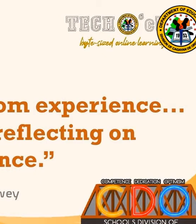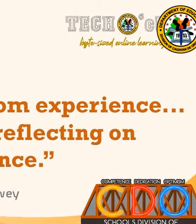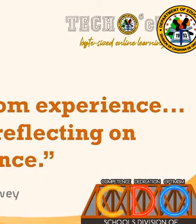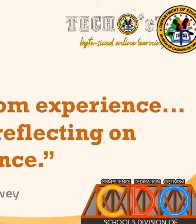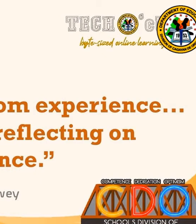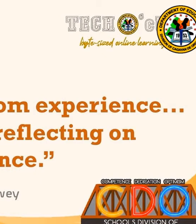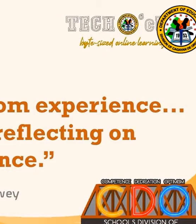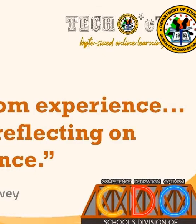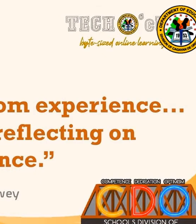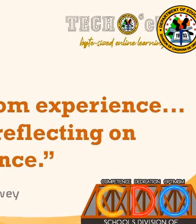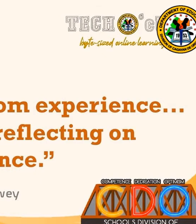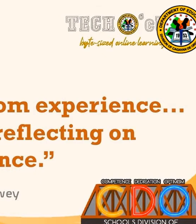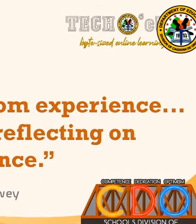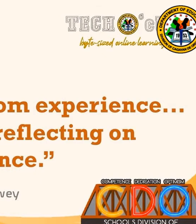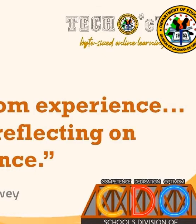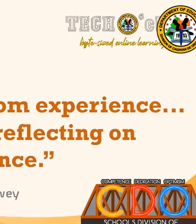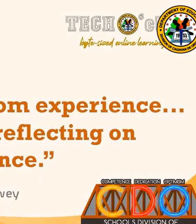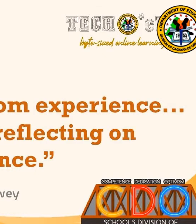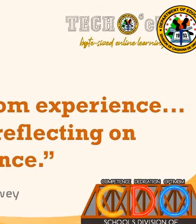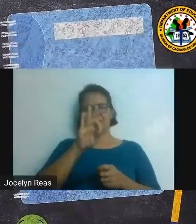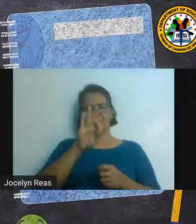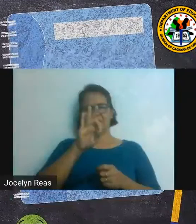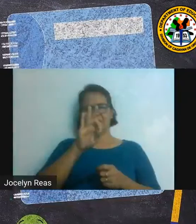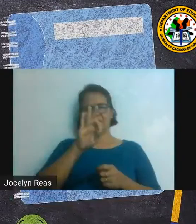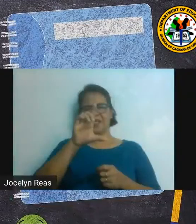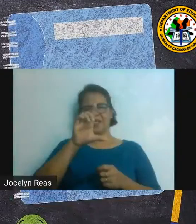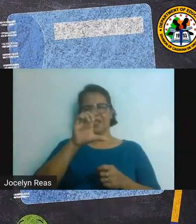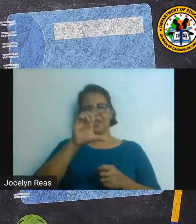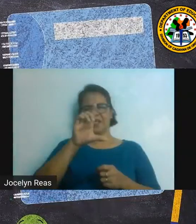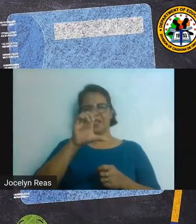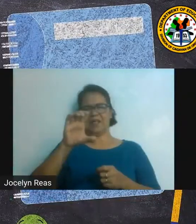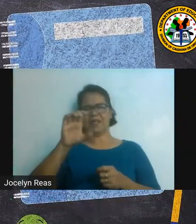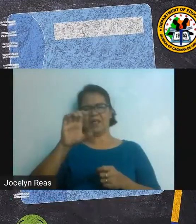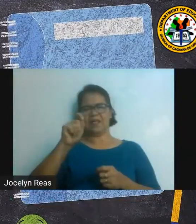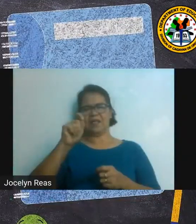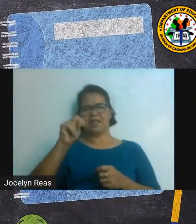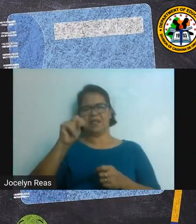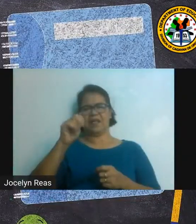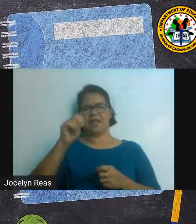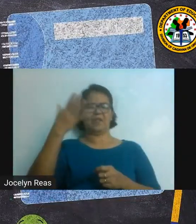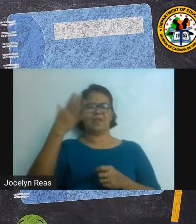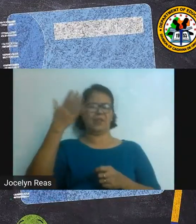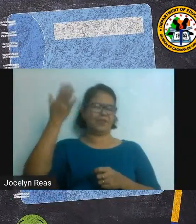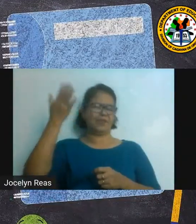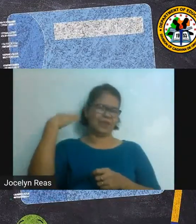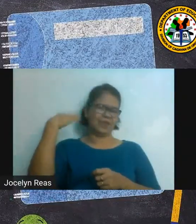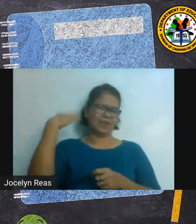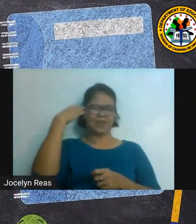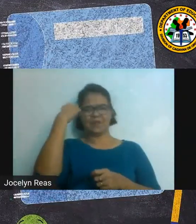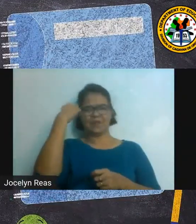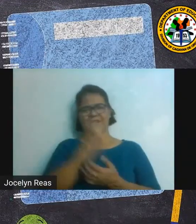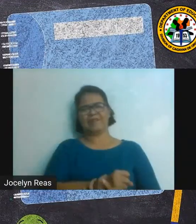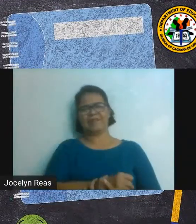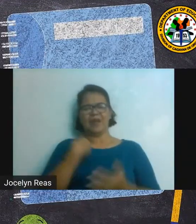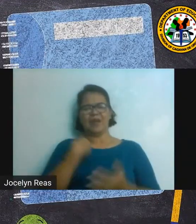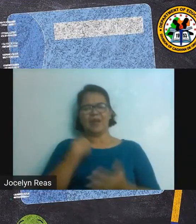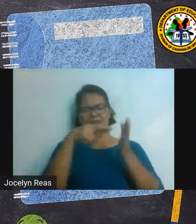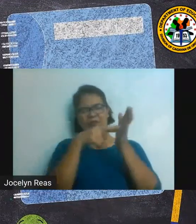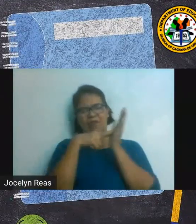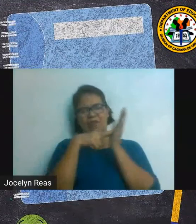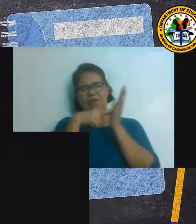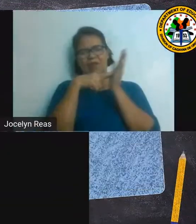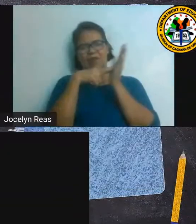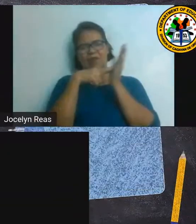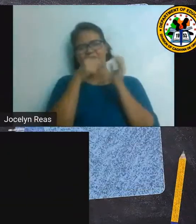experiences. Alright po. So, again, may we request everyone to be on board.